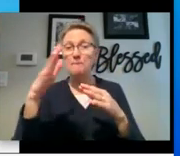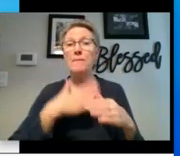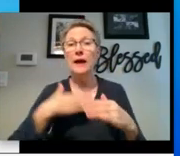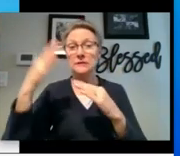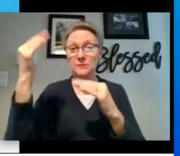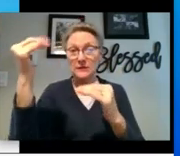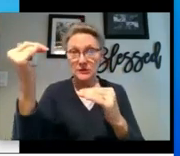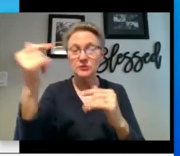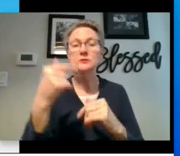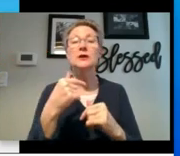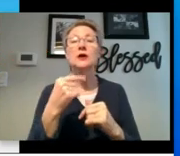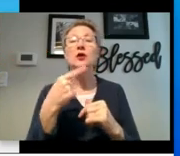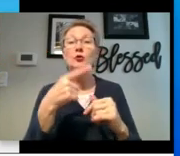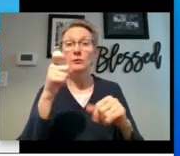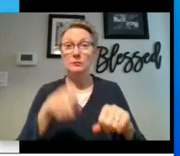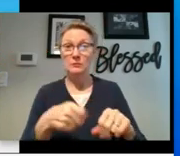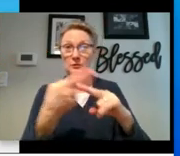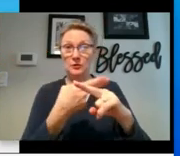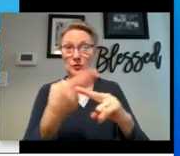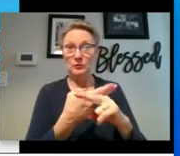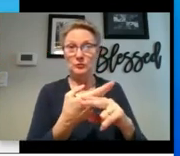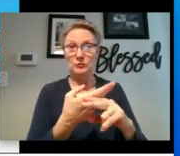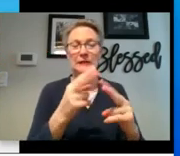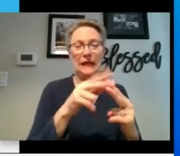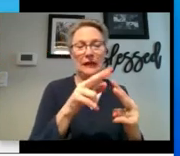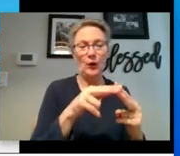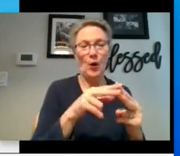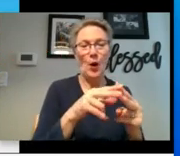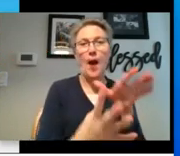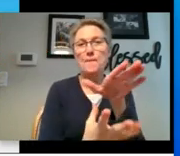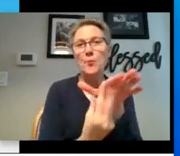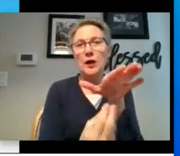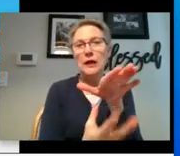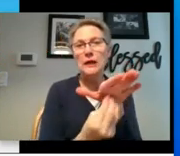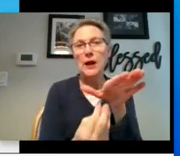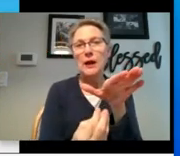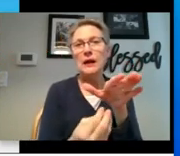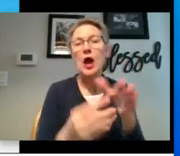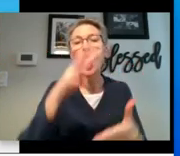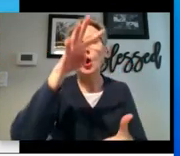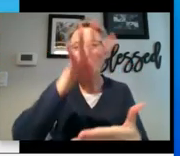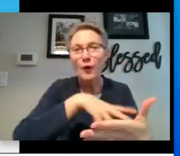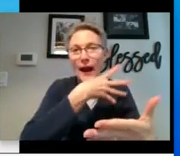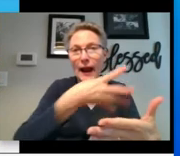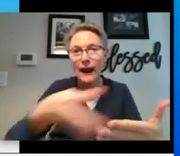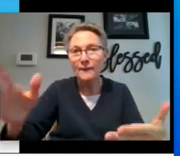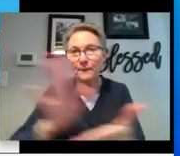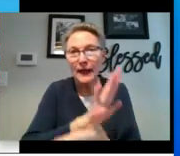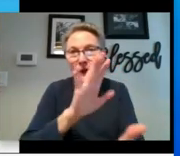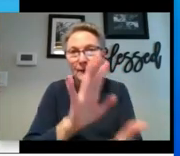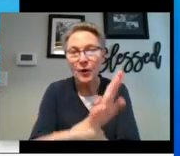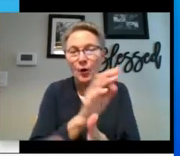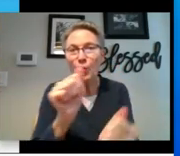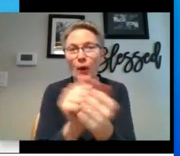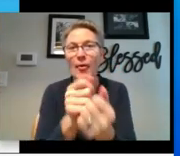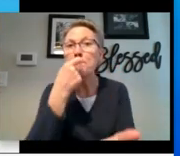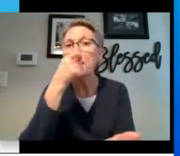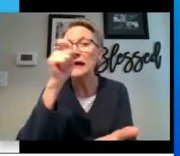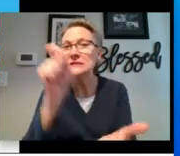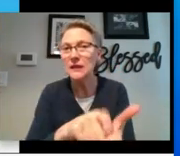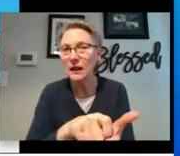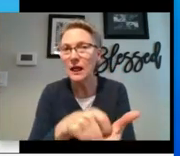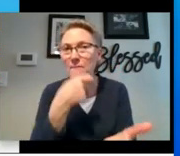want you to know that you can use either printed graph paper that you have at home, so you can design this paper pencil. If you do